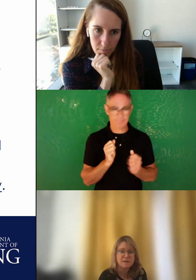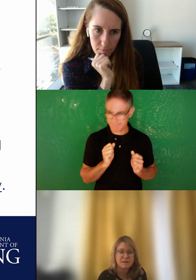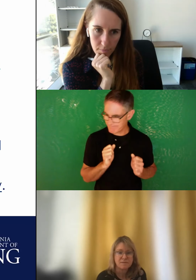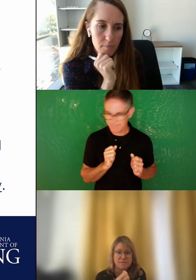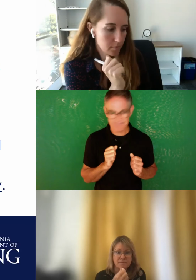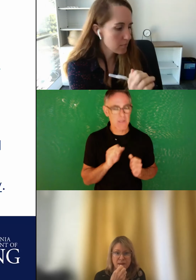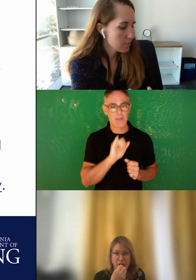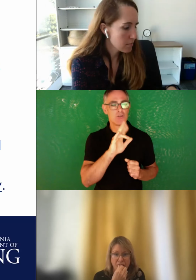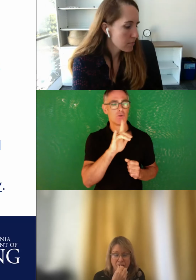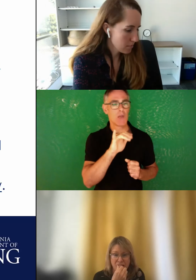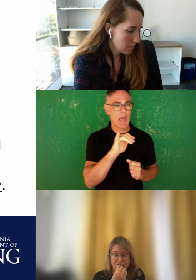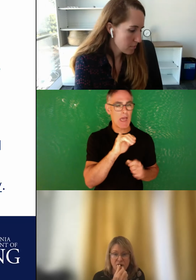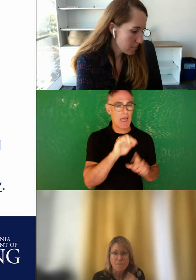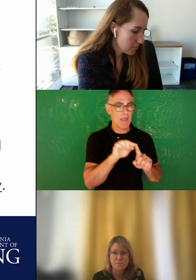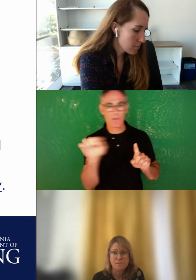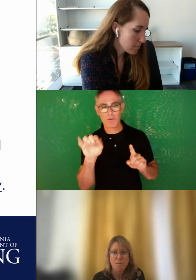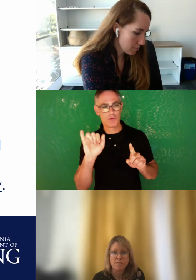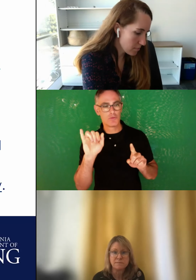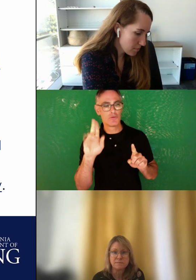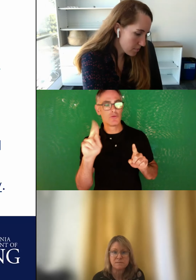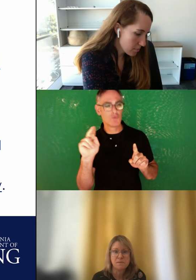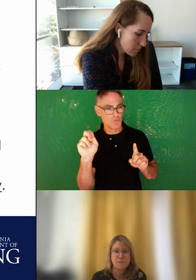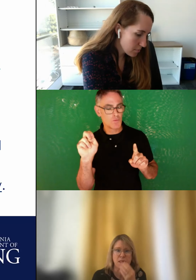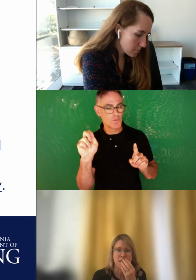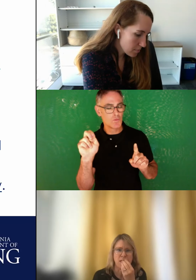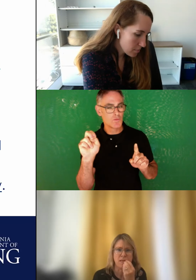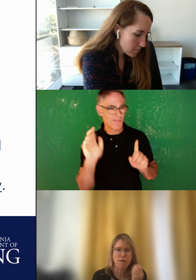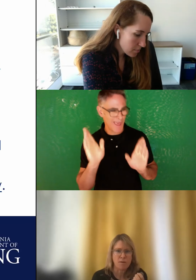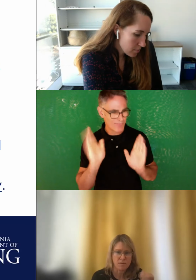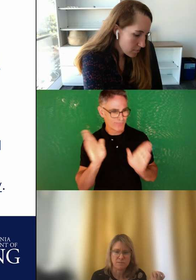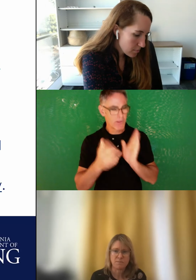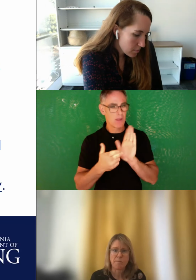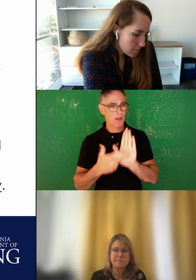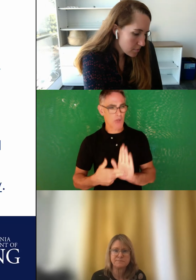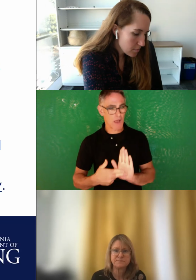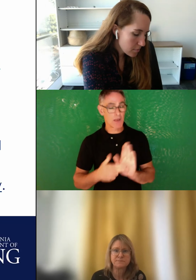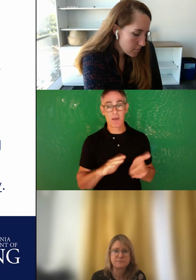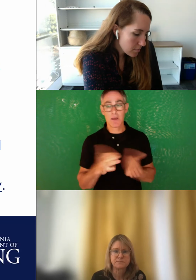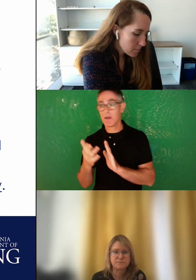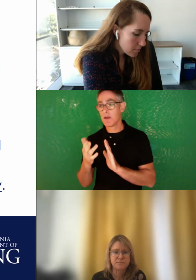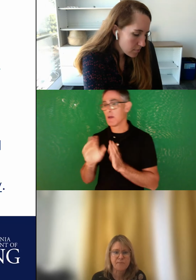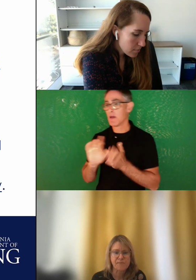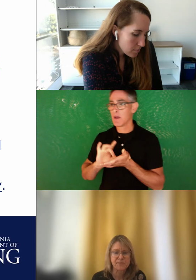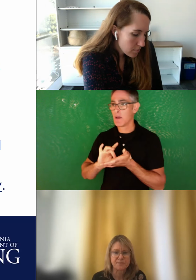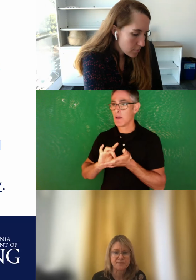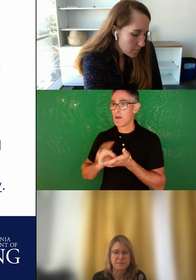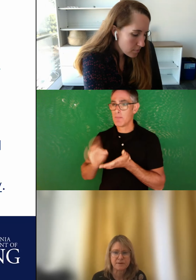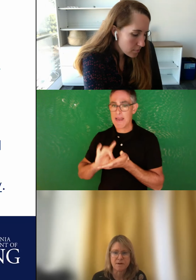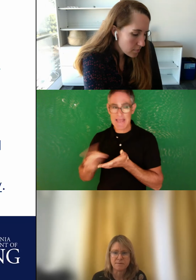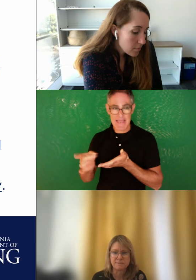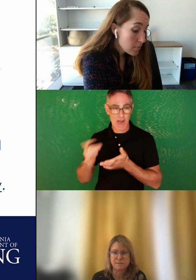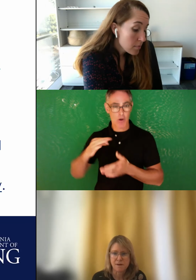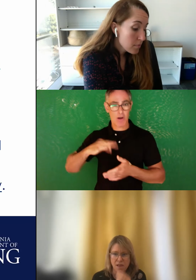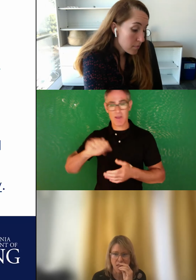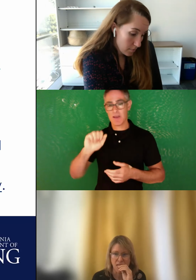July through June contract, okay? Whereas with Medicare Advantage plan is a calendar